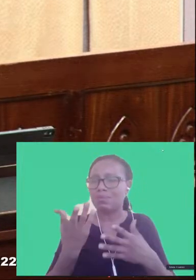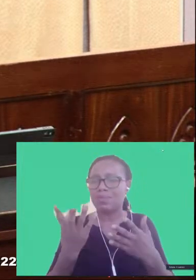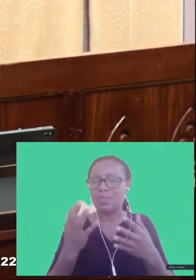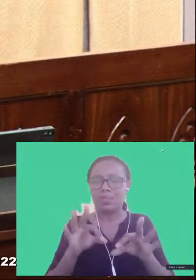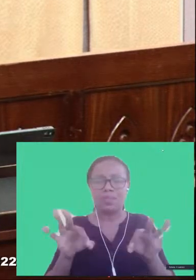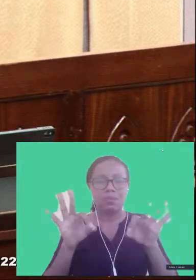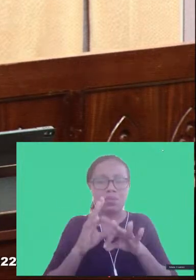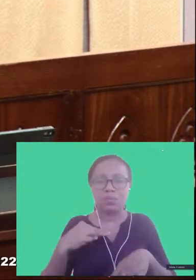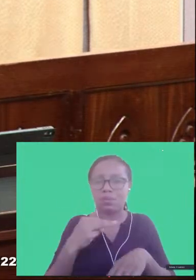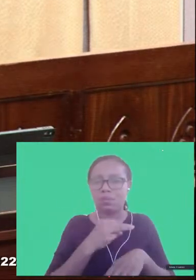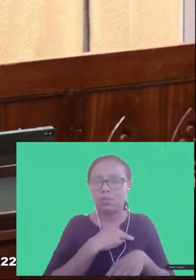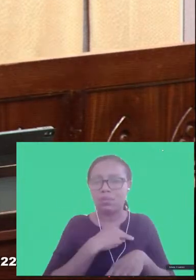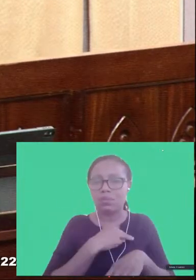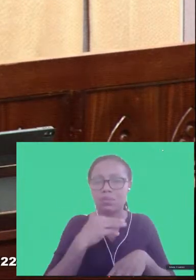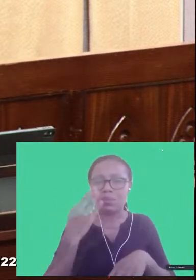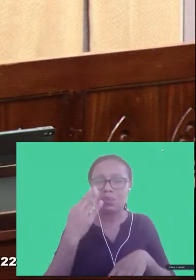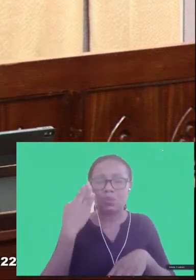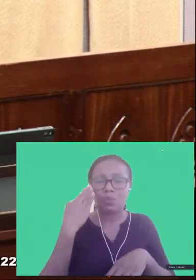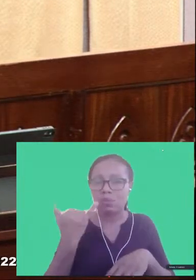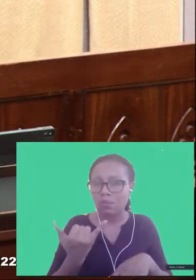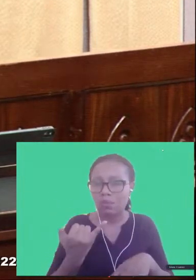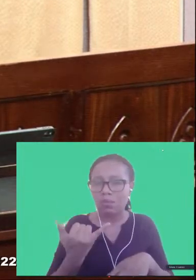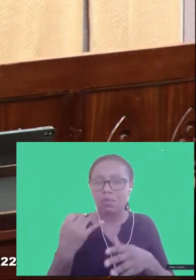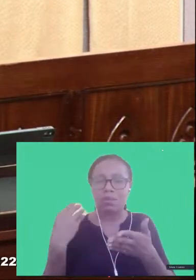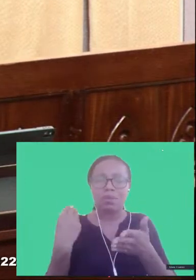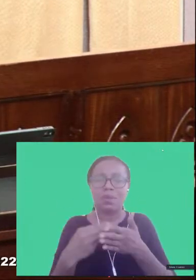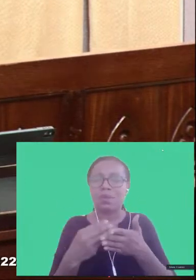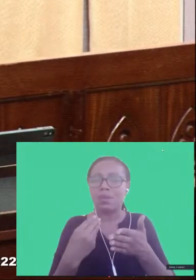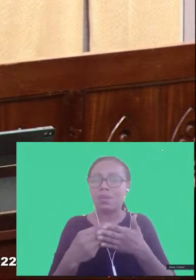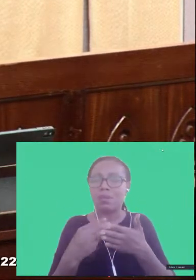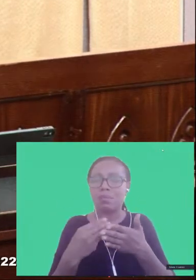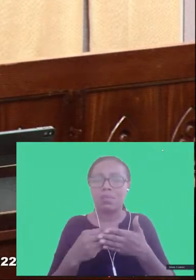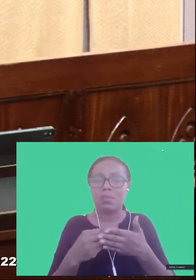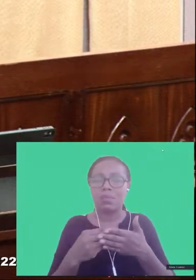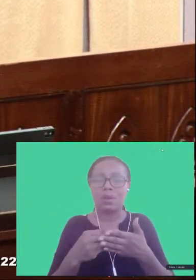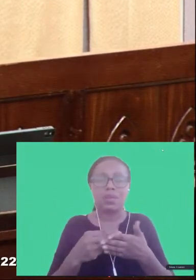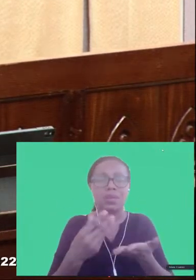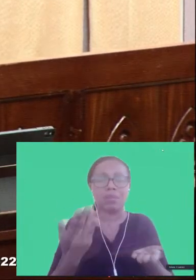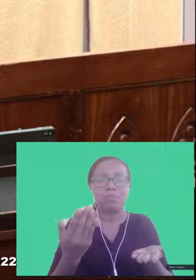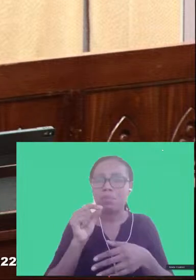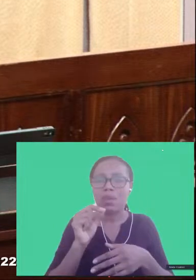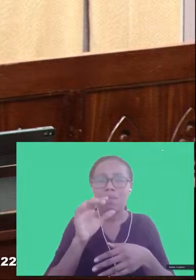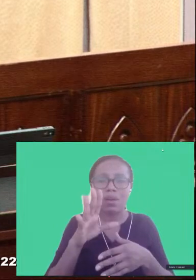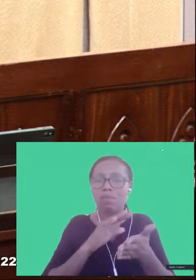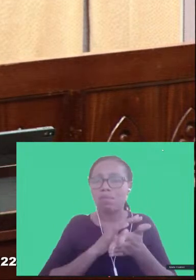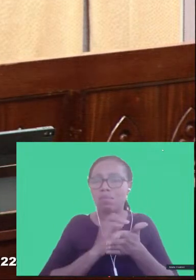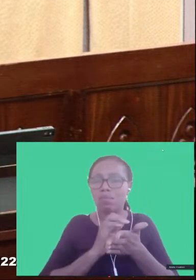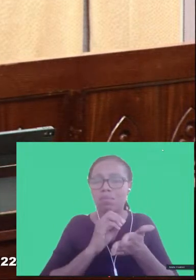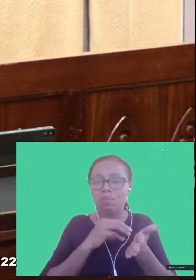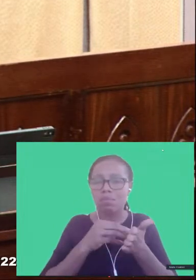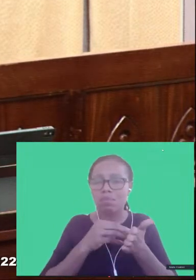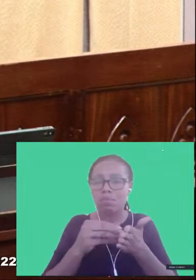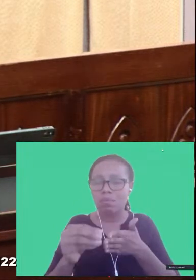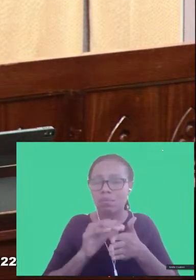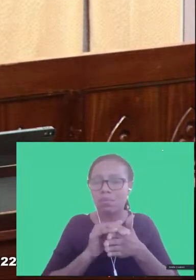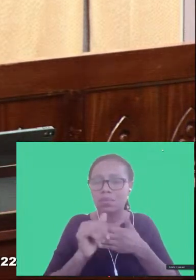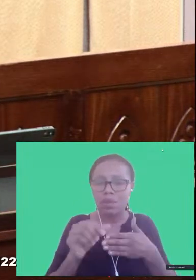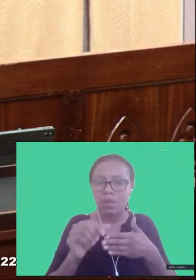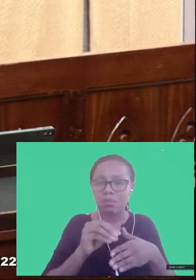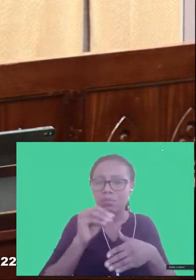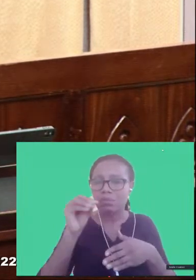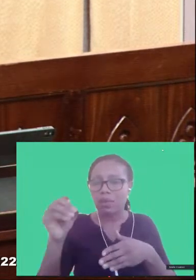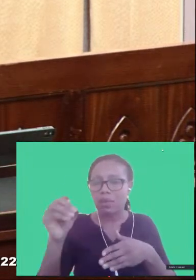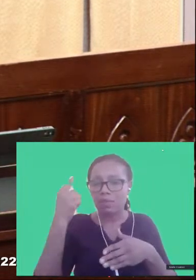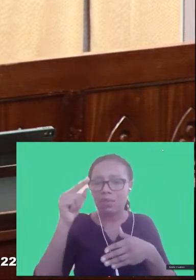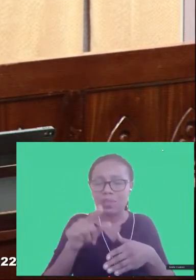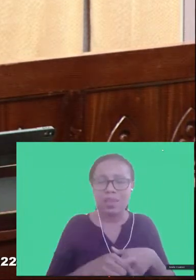think, $500,000 allocated for that in these estimates and another $700,000 to grants? And then finally, the